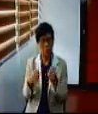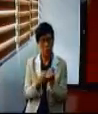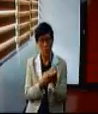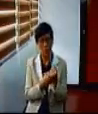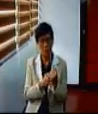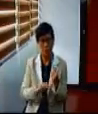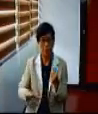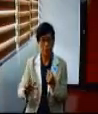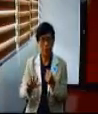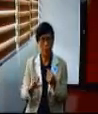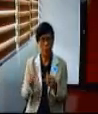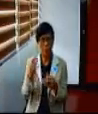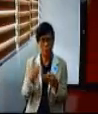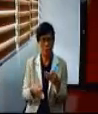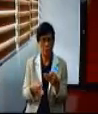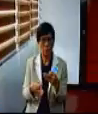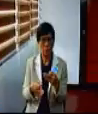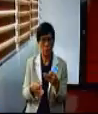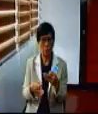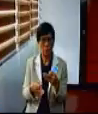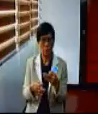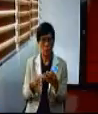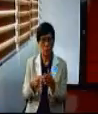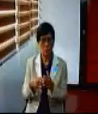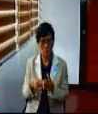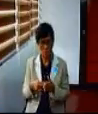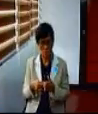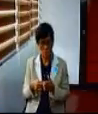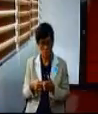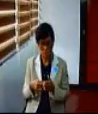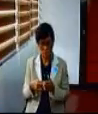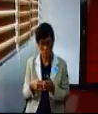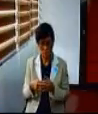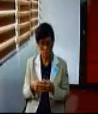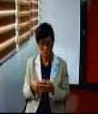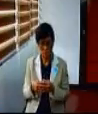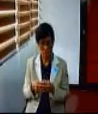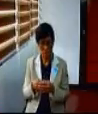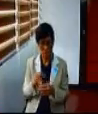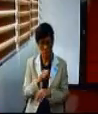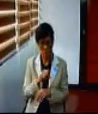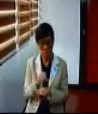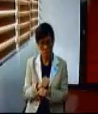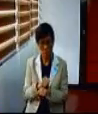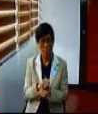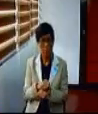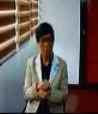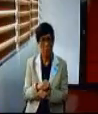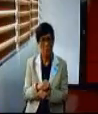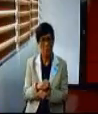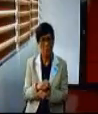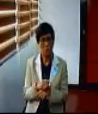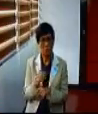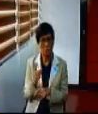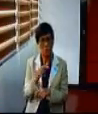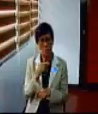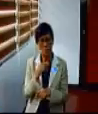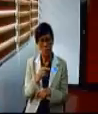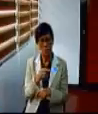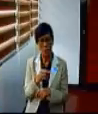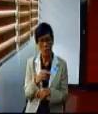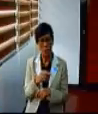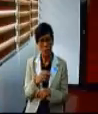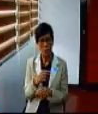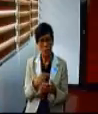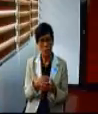Finally, the requirement to facilitate, states must facilitate access to non-state-based grievance mechanisms. And